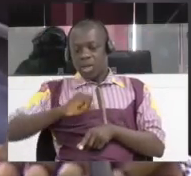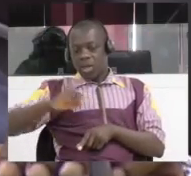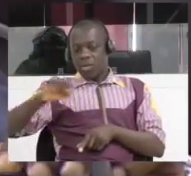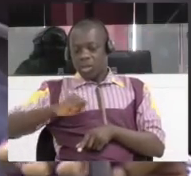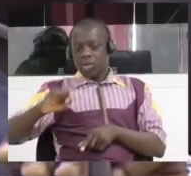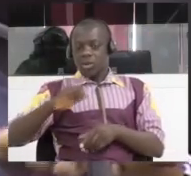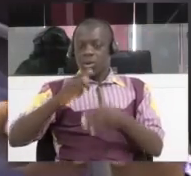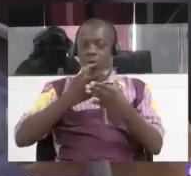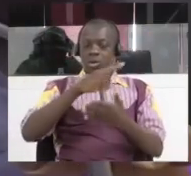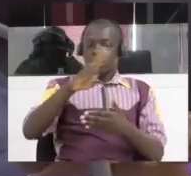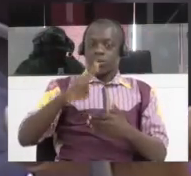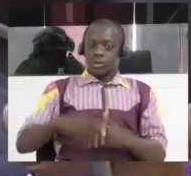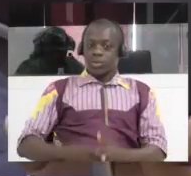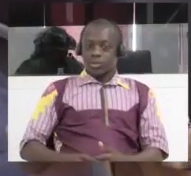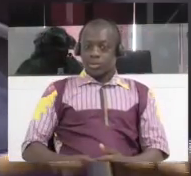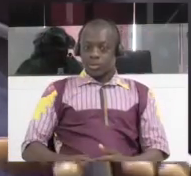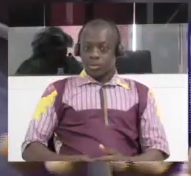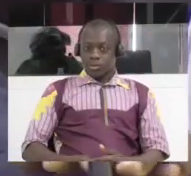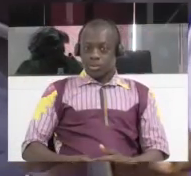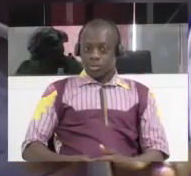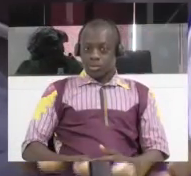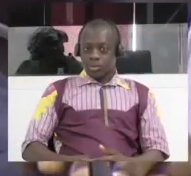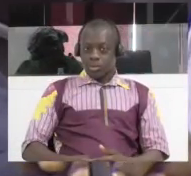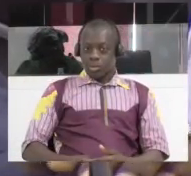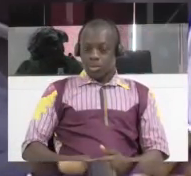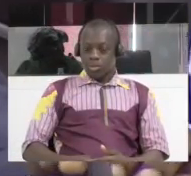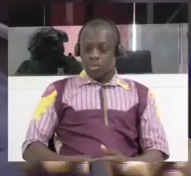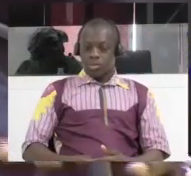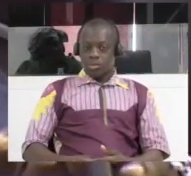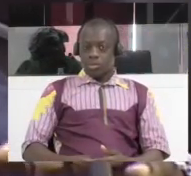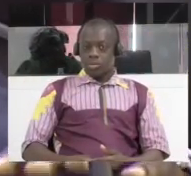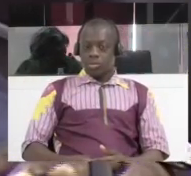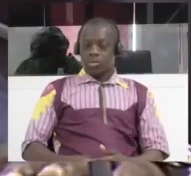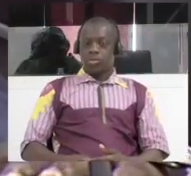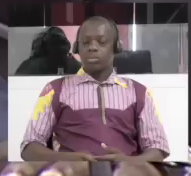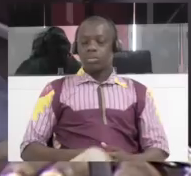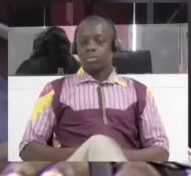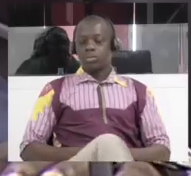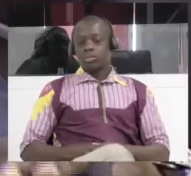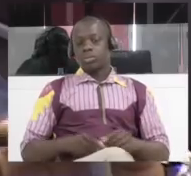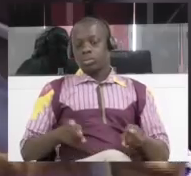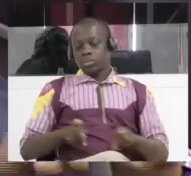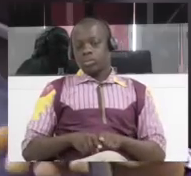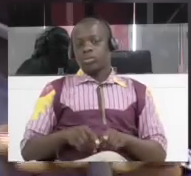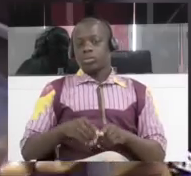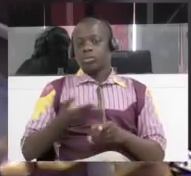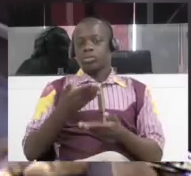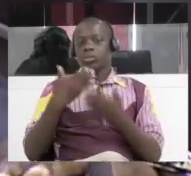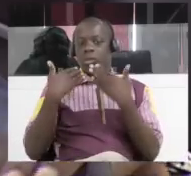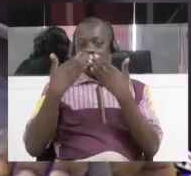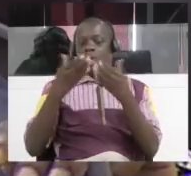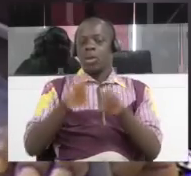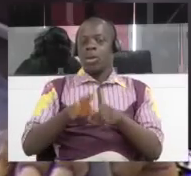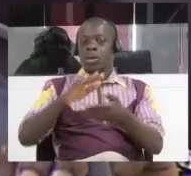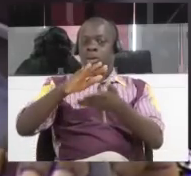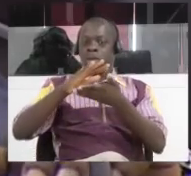But the information you received about the training, you received the information subsequently that we